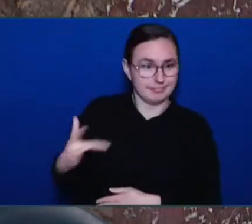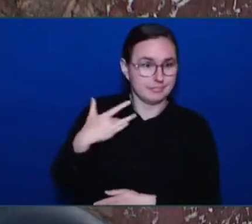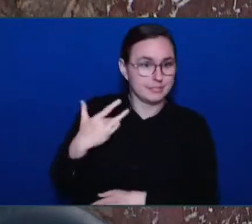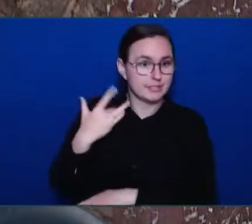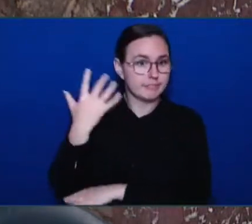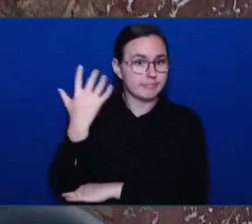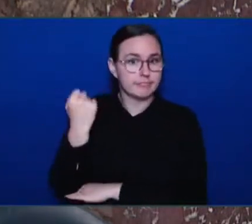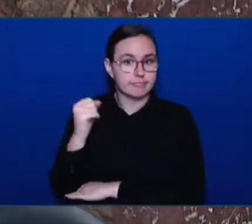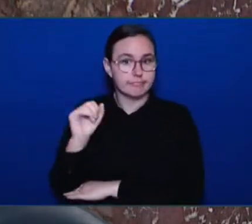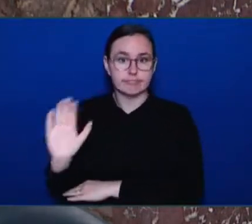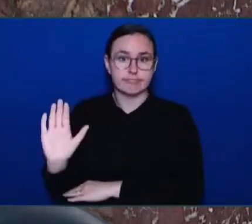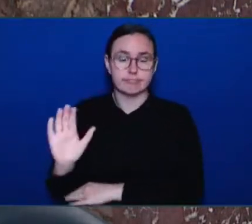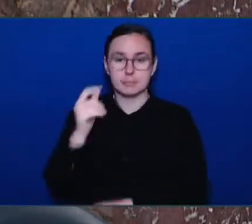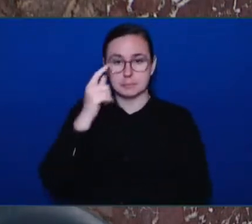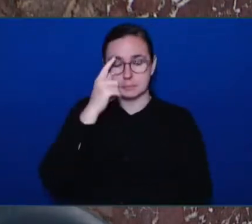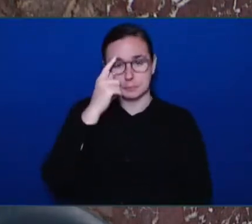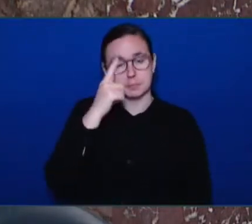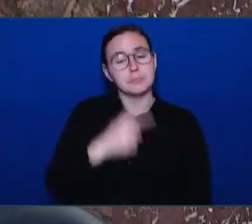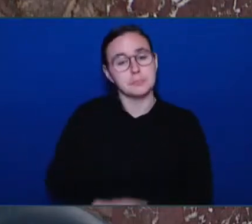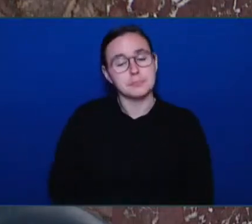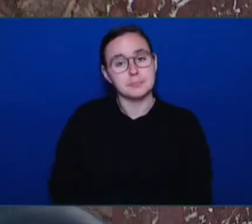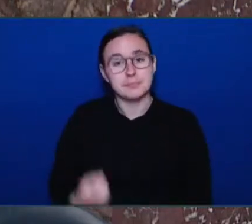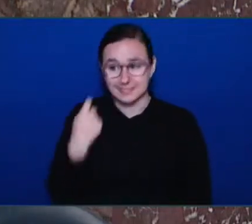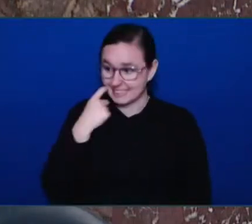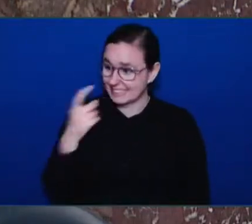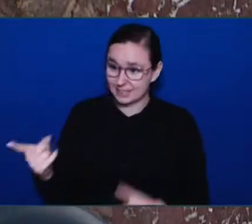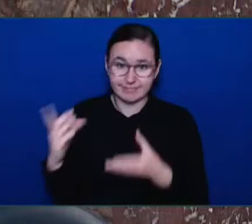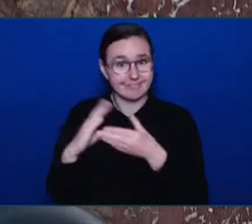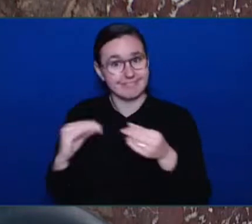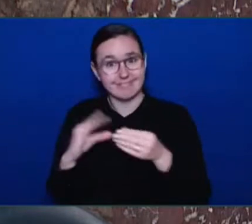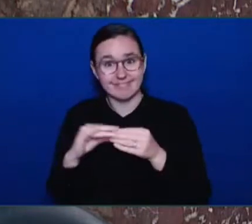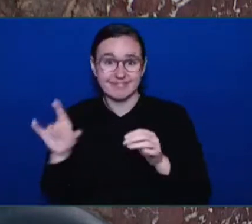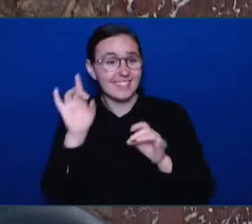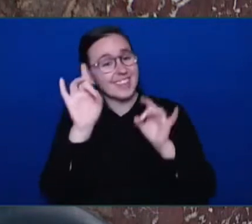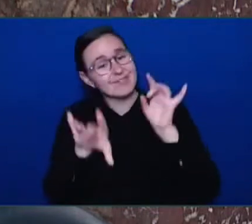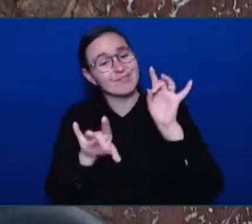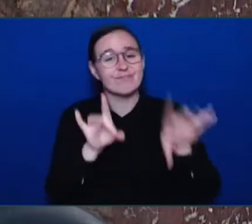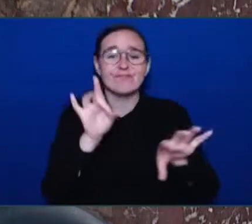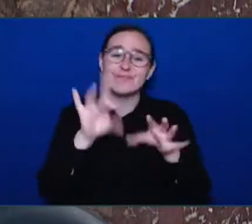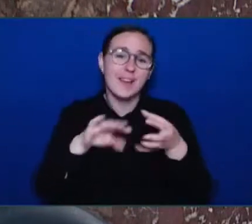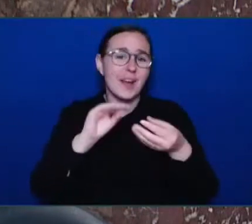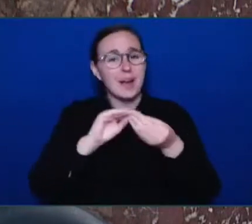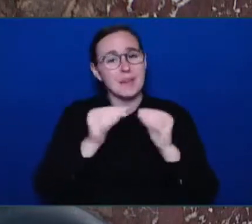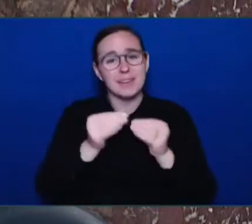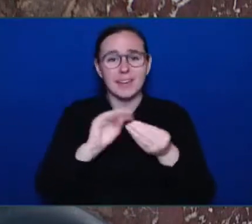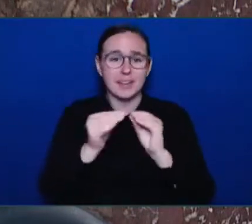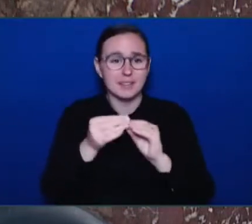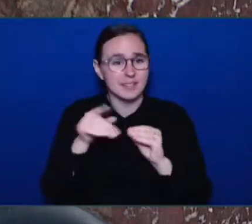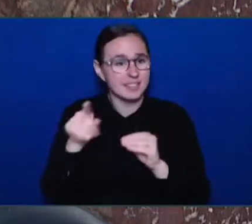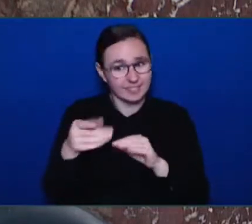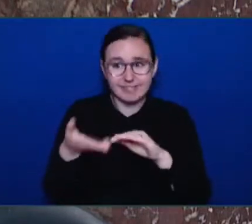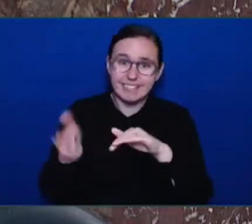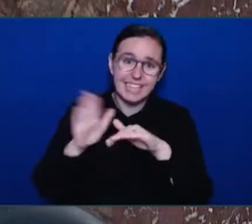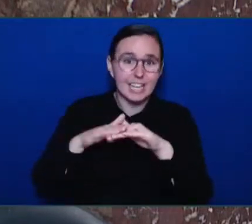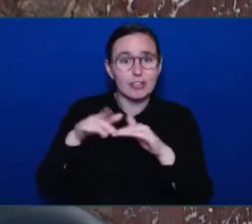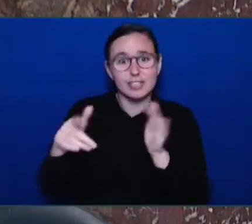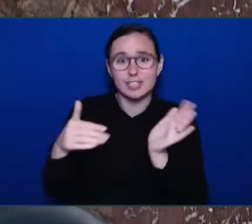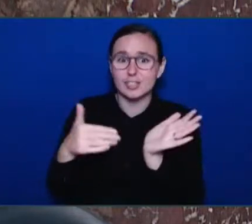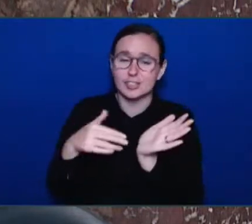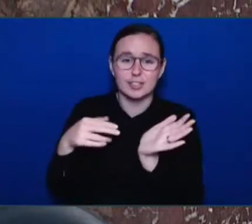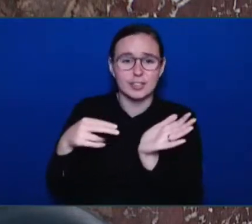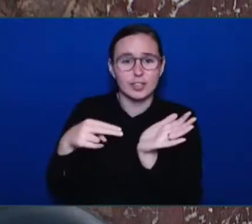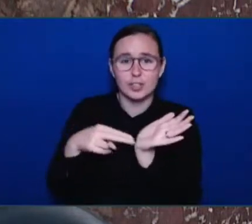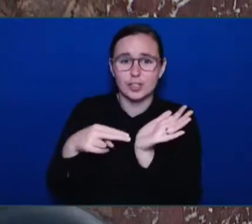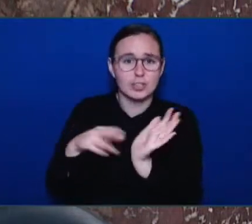loves spewing out numbers. He just talked about an 80% increase in nurses. I'm talking about a 600% increase in for-profit